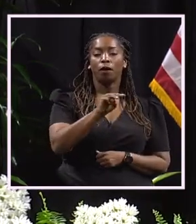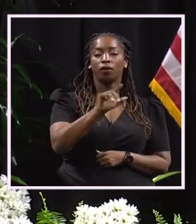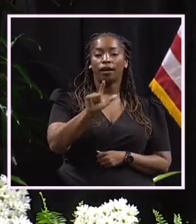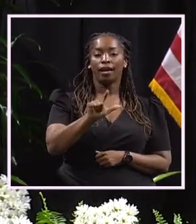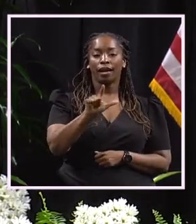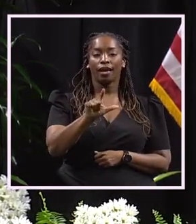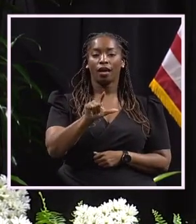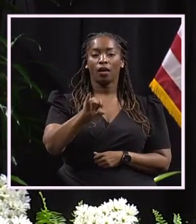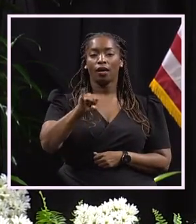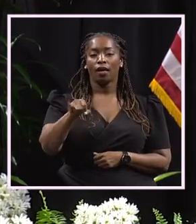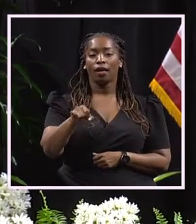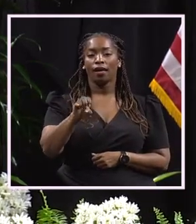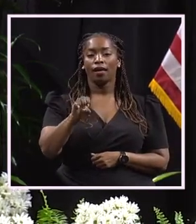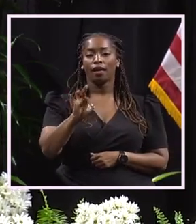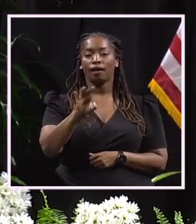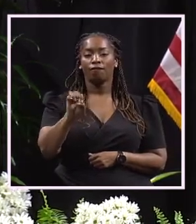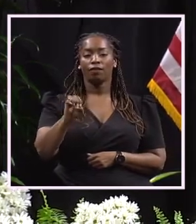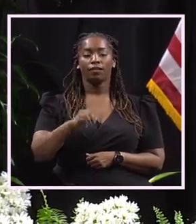Heffy.